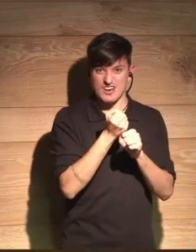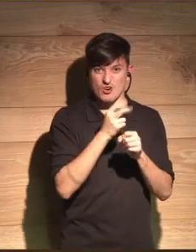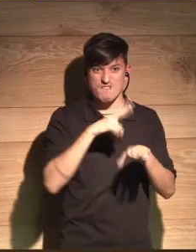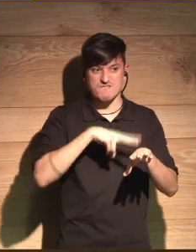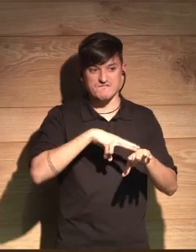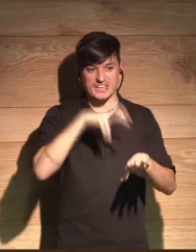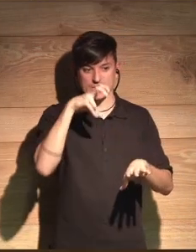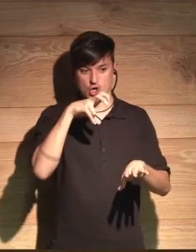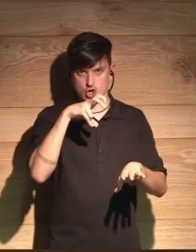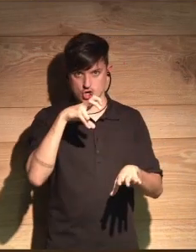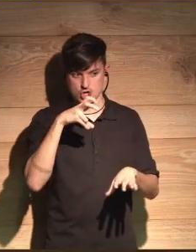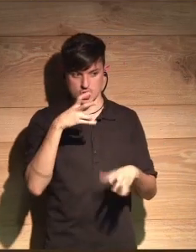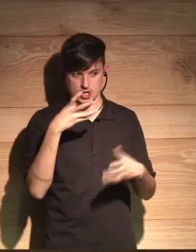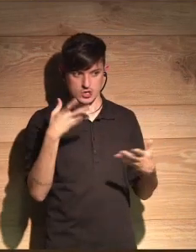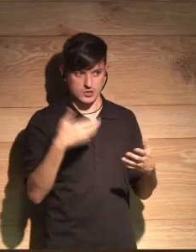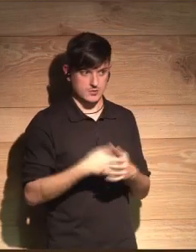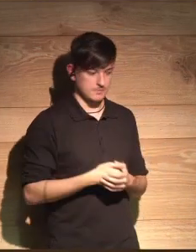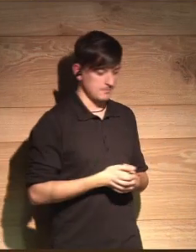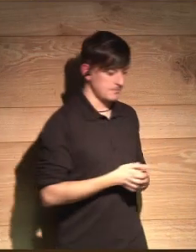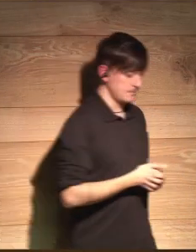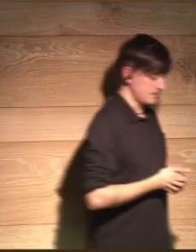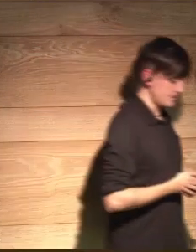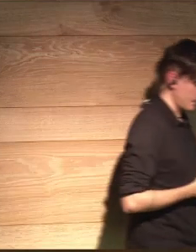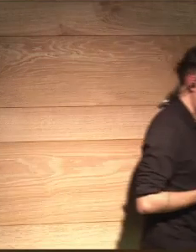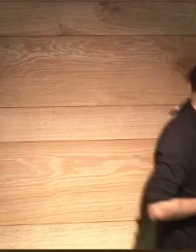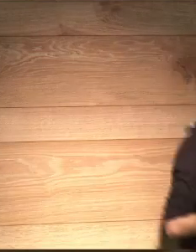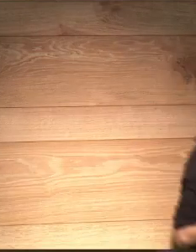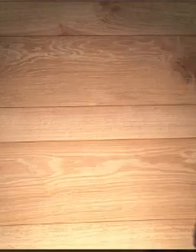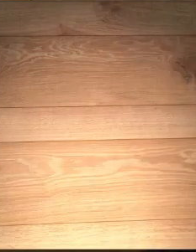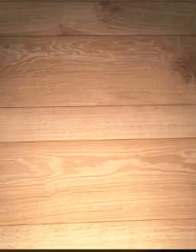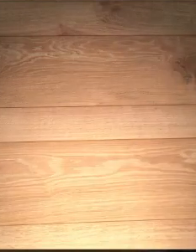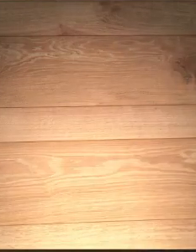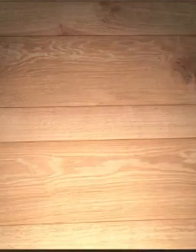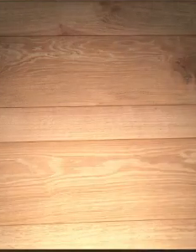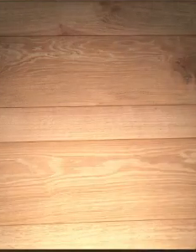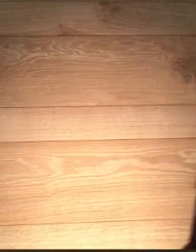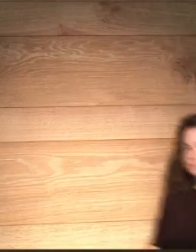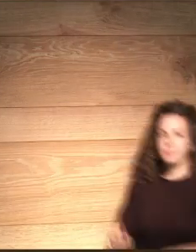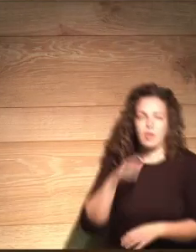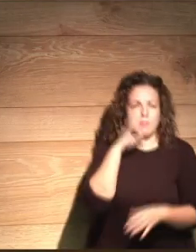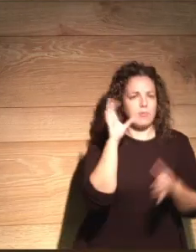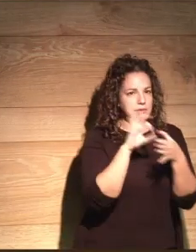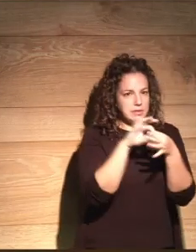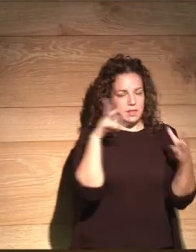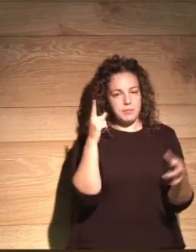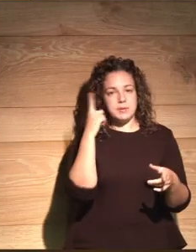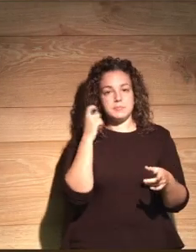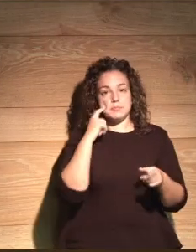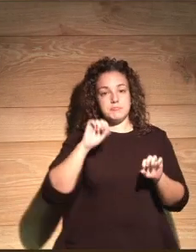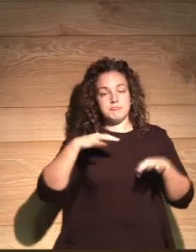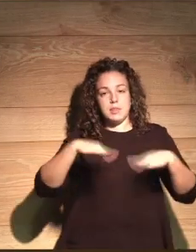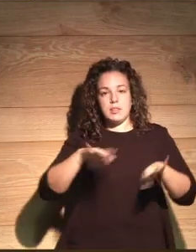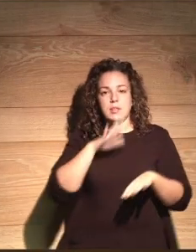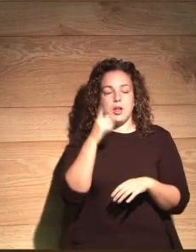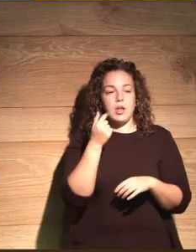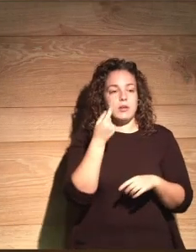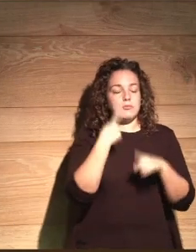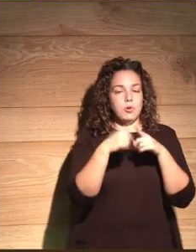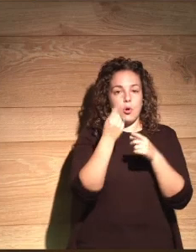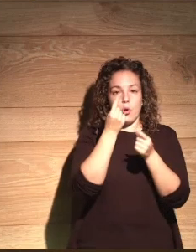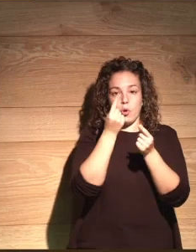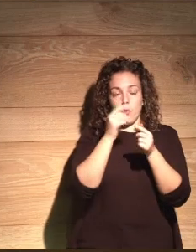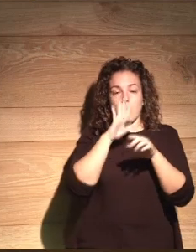And this is the work of physicists. Nothing to do with traditional banking, nothing to do